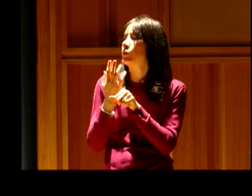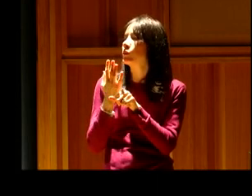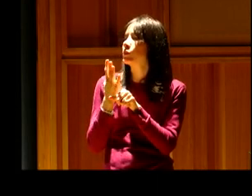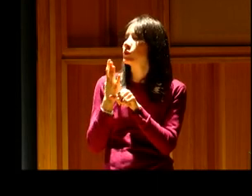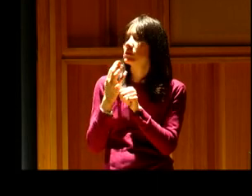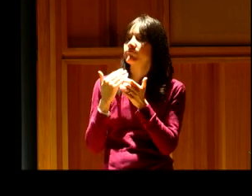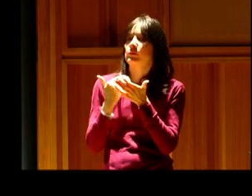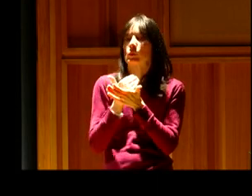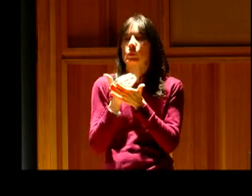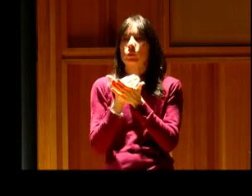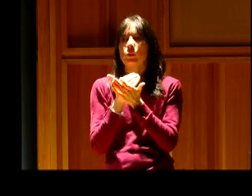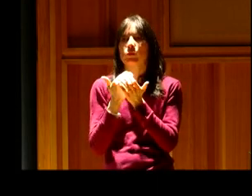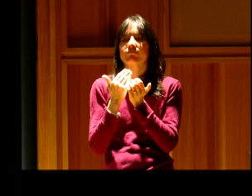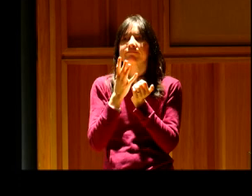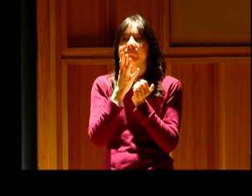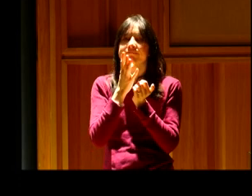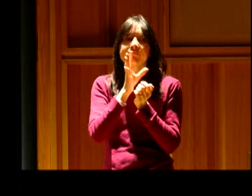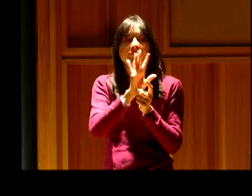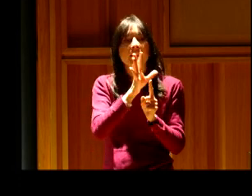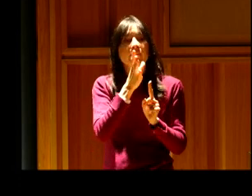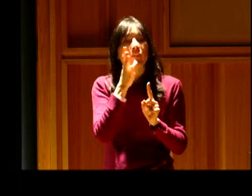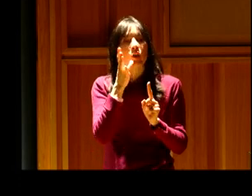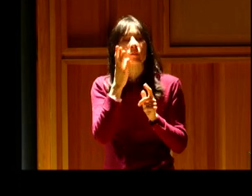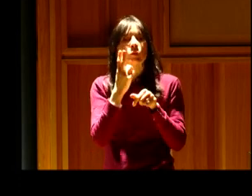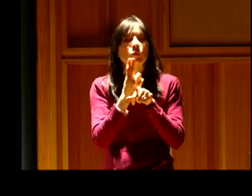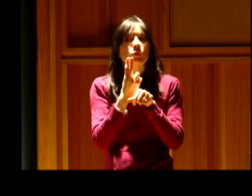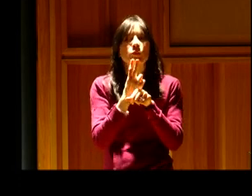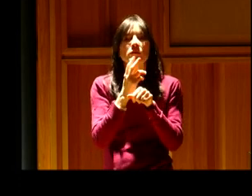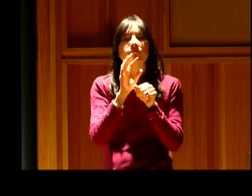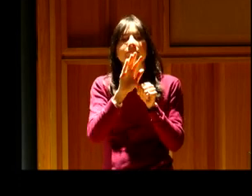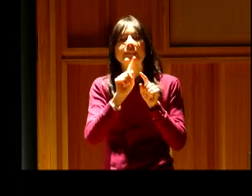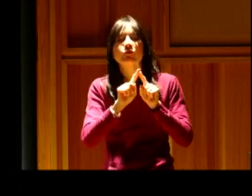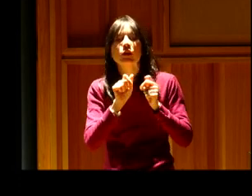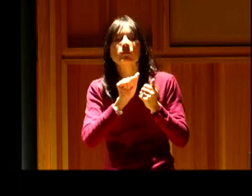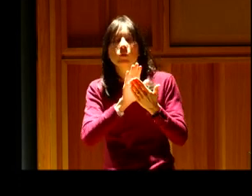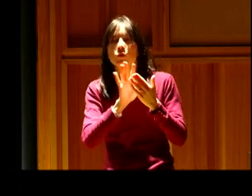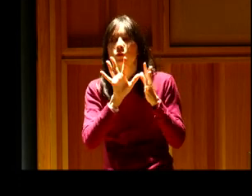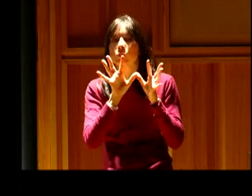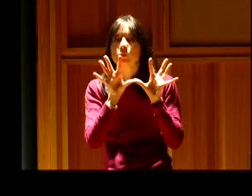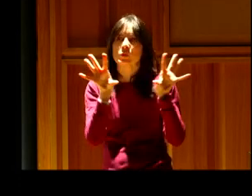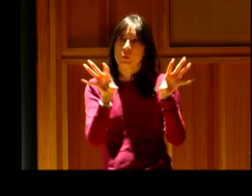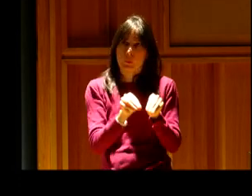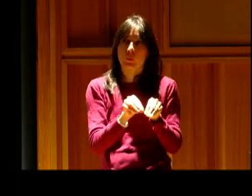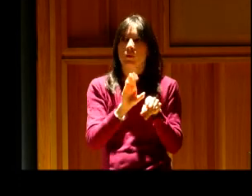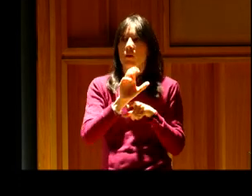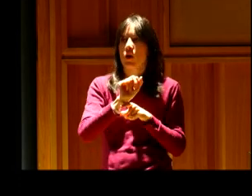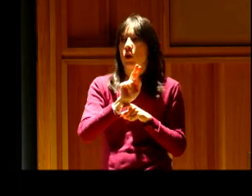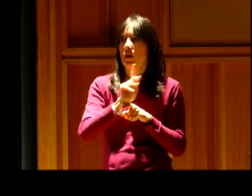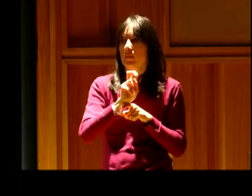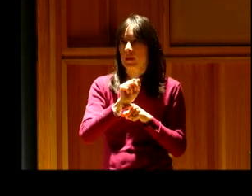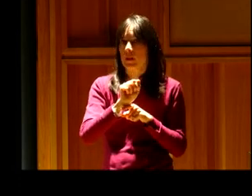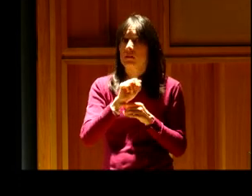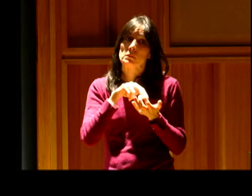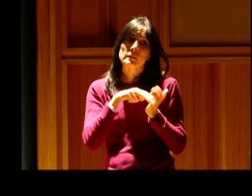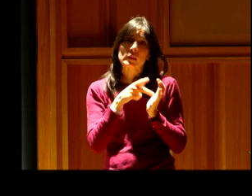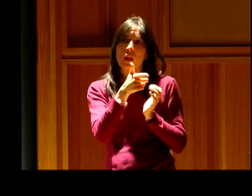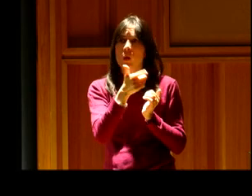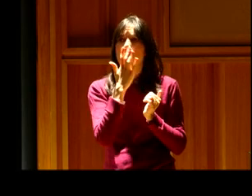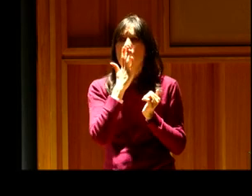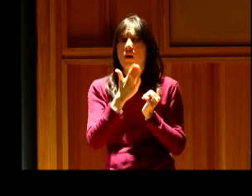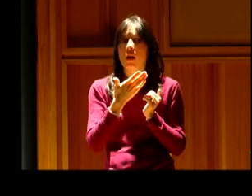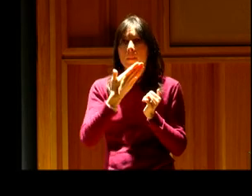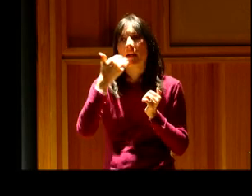agroecology techniques in farms to sequester more carbon, which of course will also make those farms more productive and